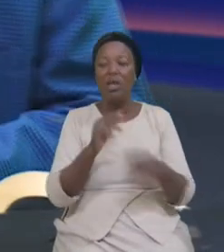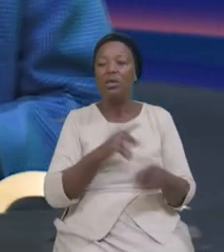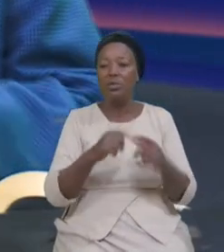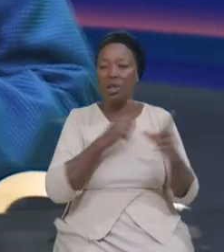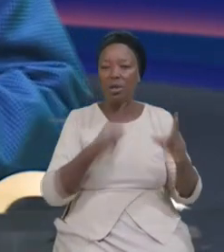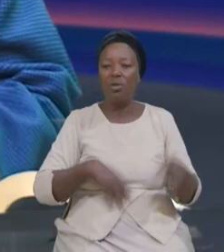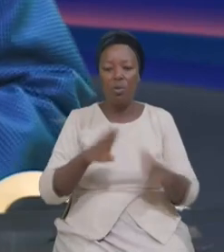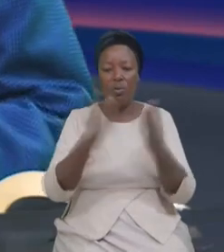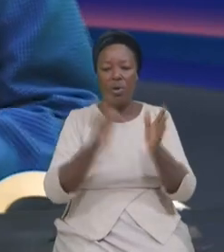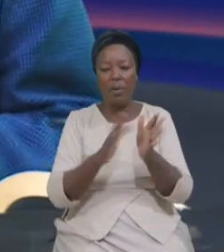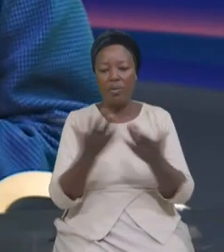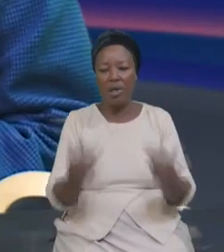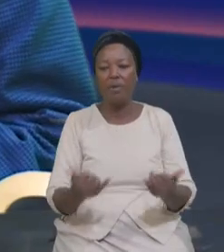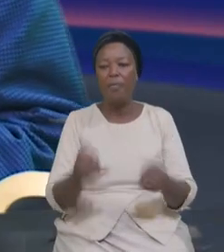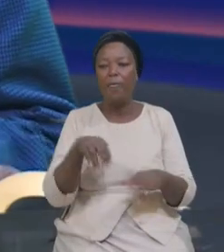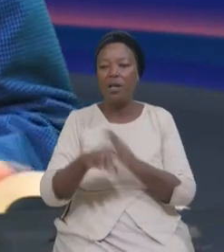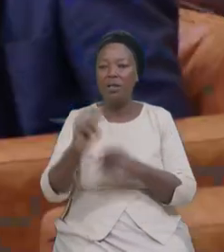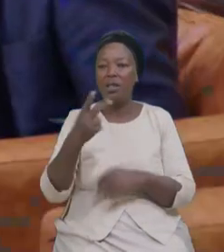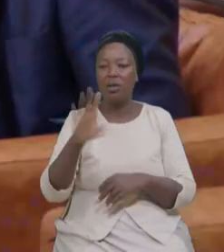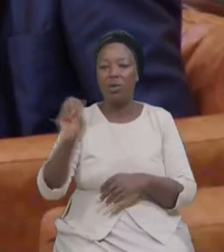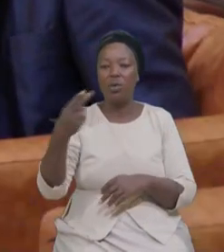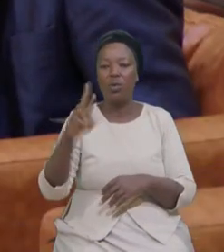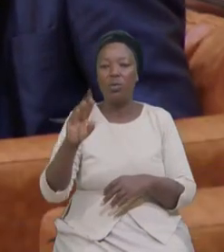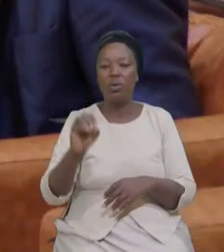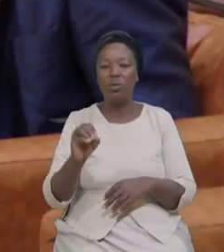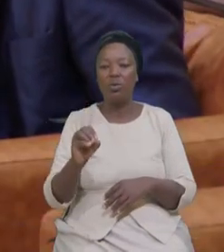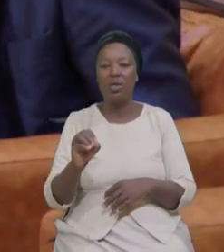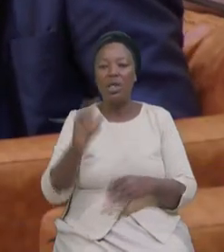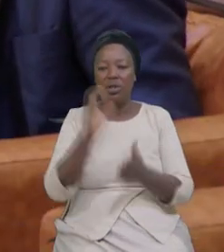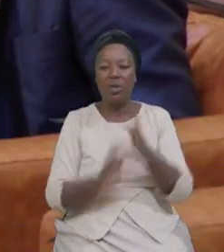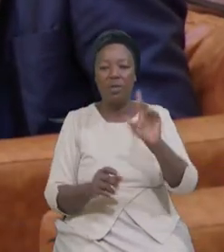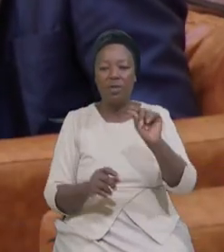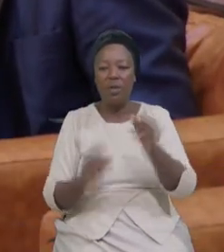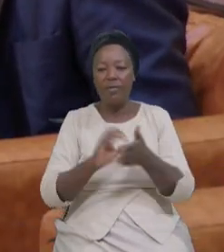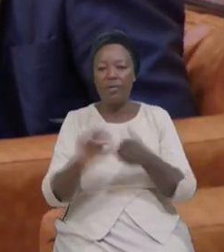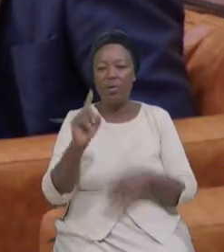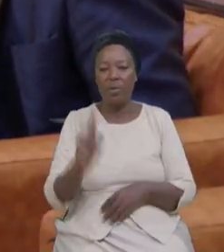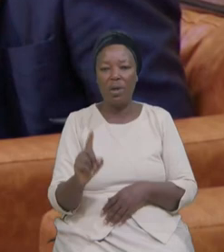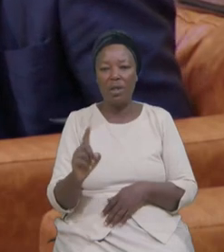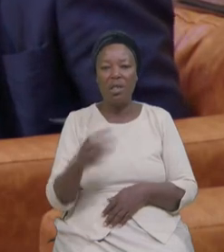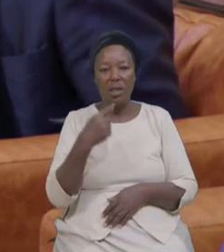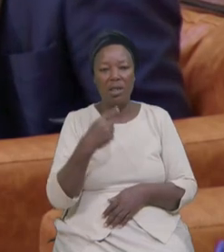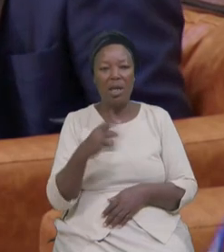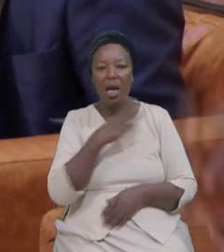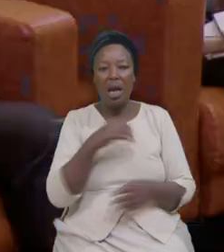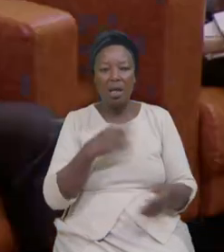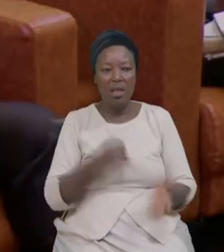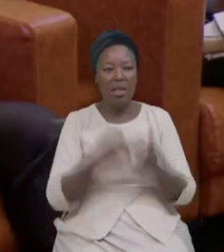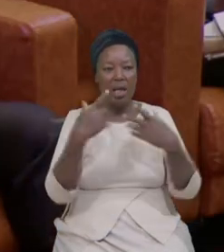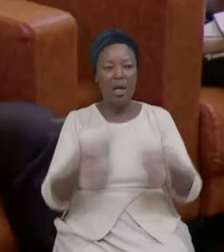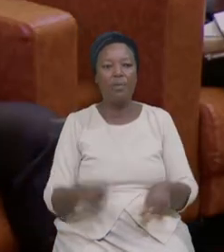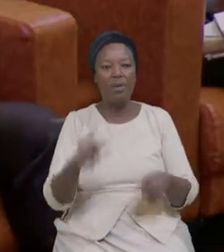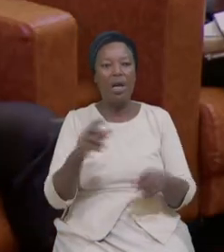me in 2 Chronicles chapter 20, and I'm reading from verse 1. It says, it came to pass